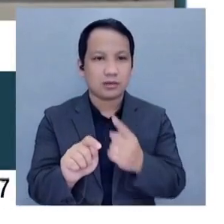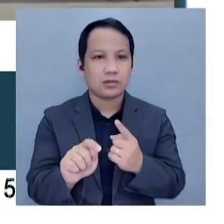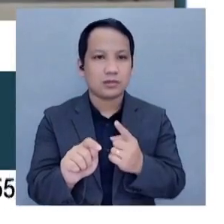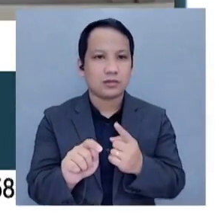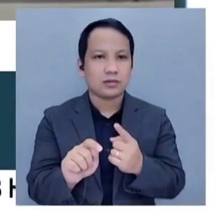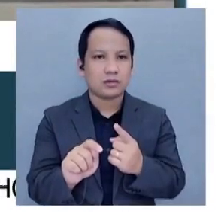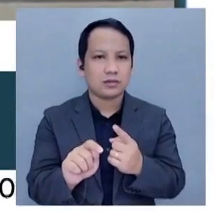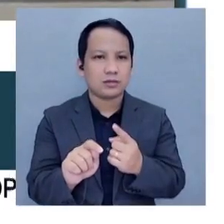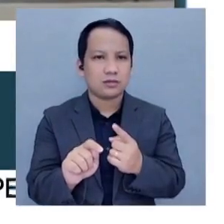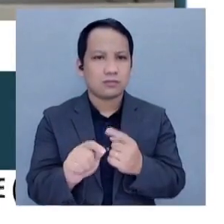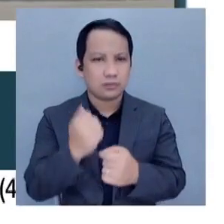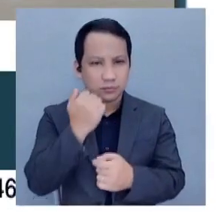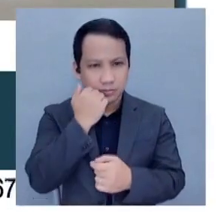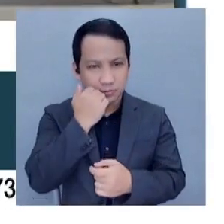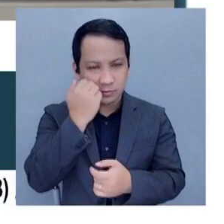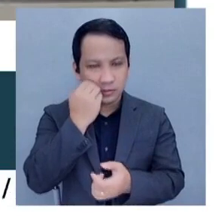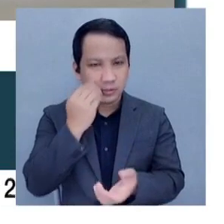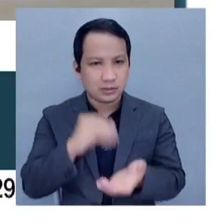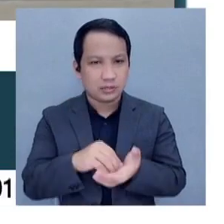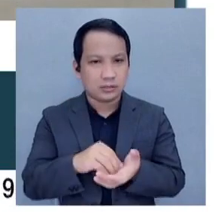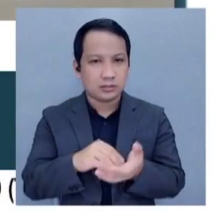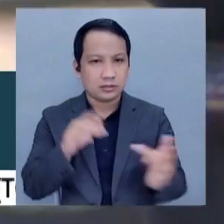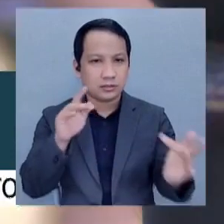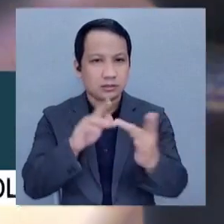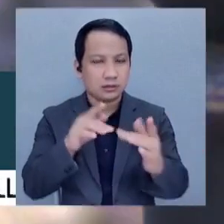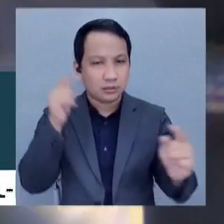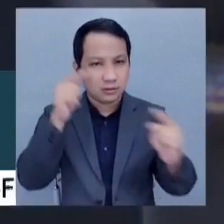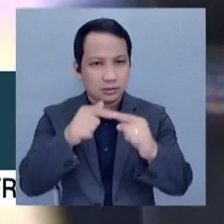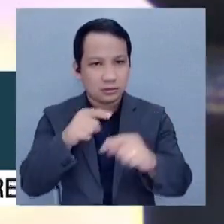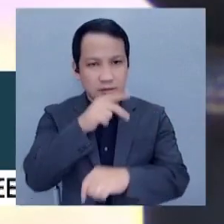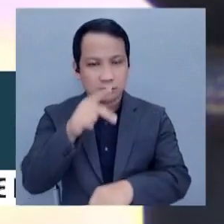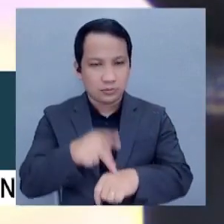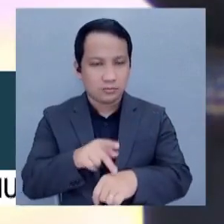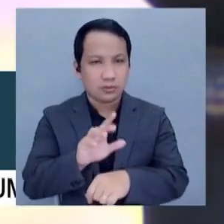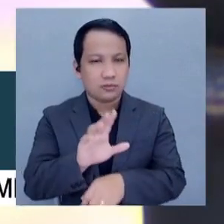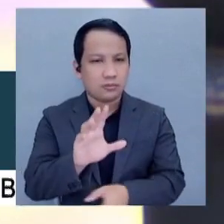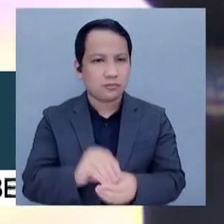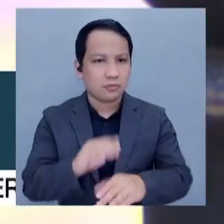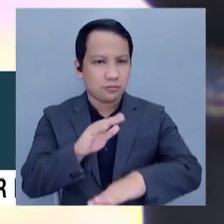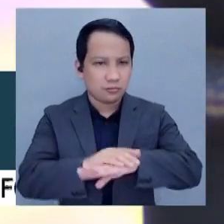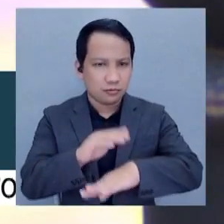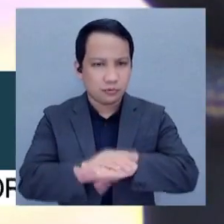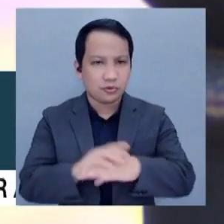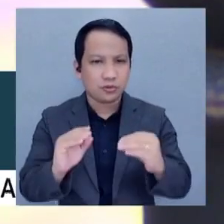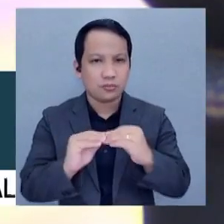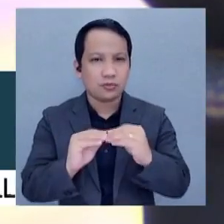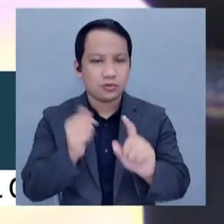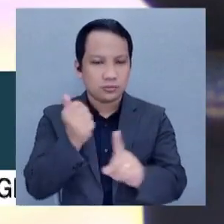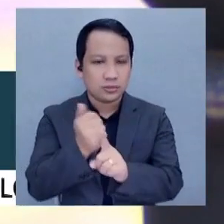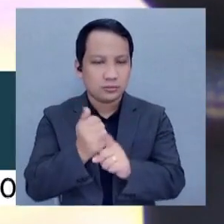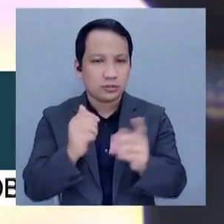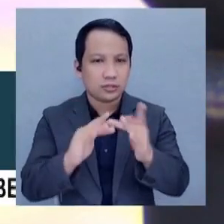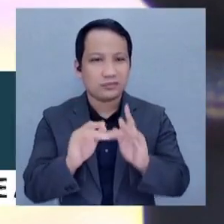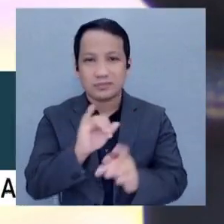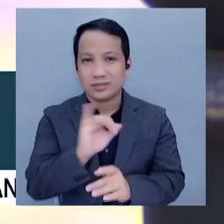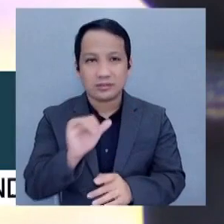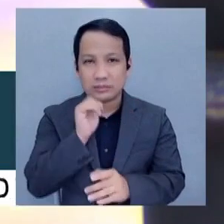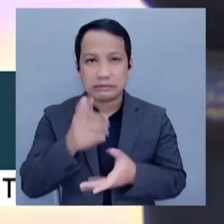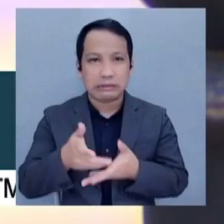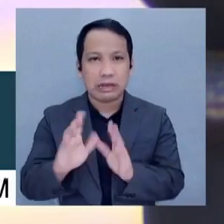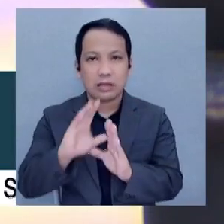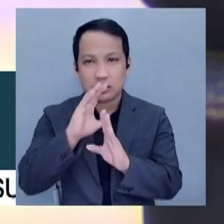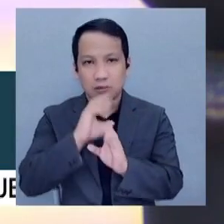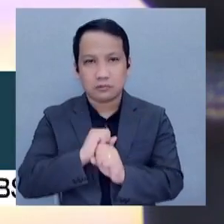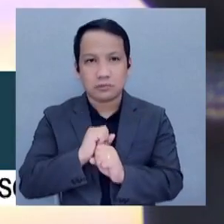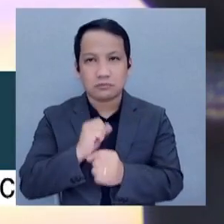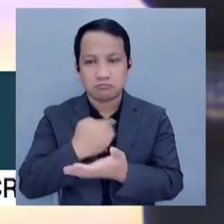a wrong message to cyber criminals targeting the Philippines. He also warns of more cyber attacks if government won't provide more funding to